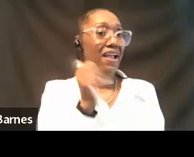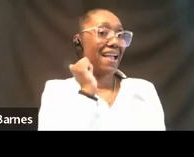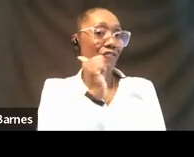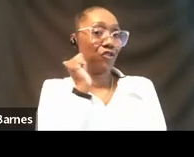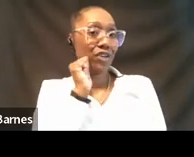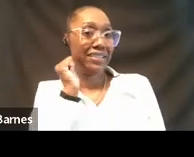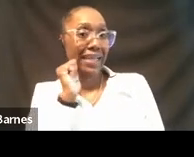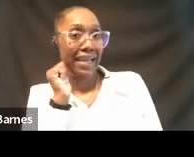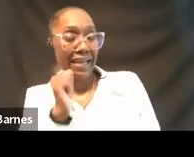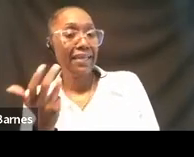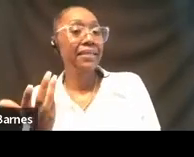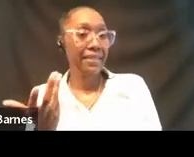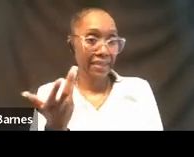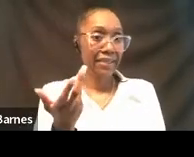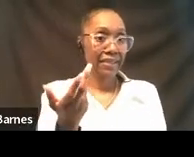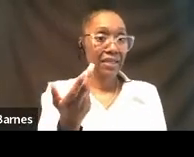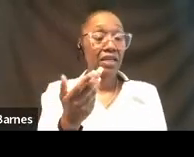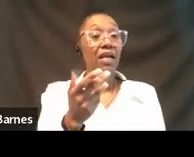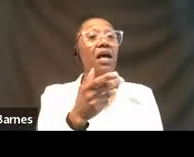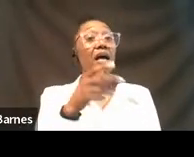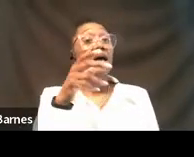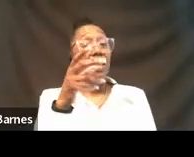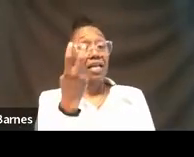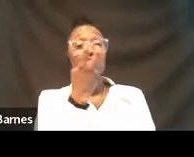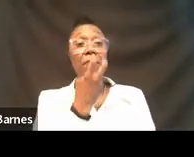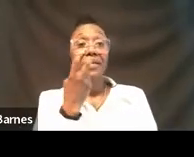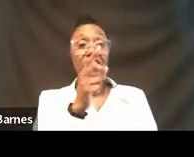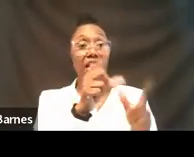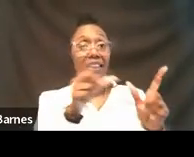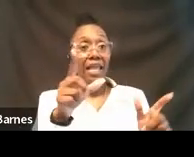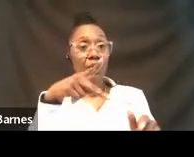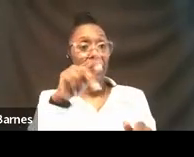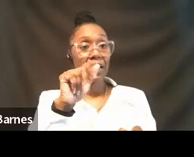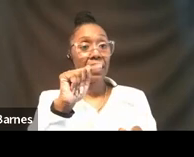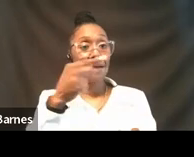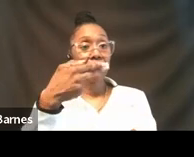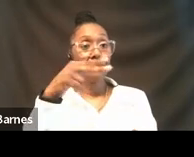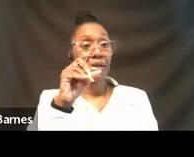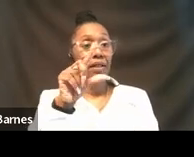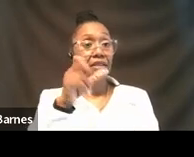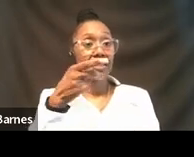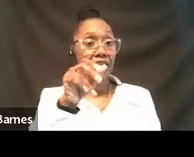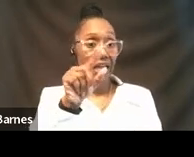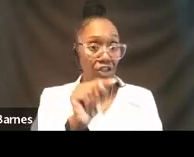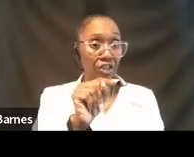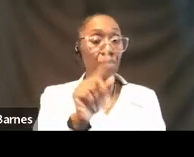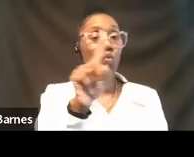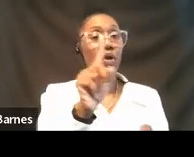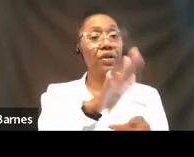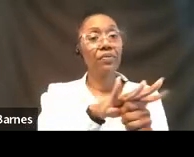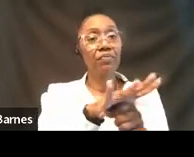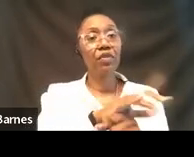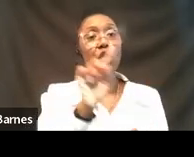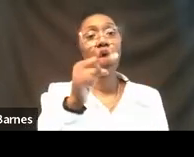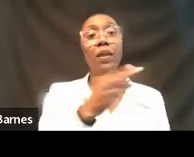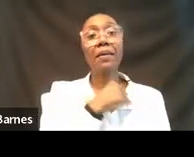then finally, a speech and language pathologist, depending on state regulations or where you're located, they're frequently one of the only members of the IEP